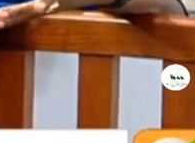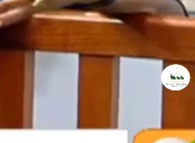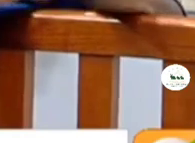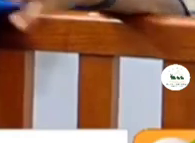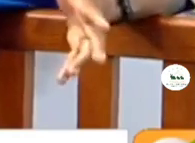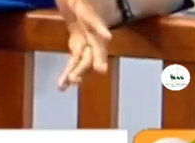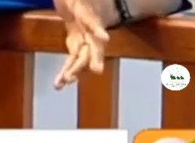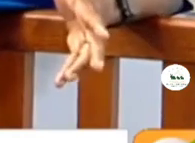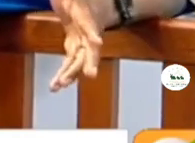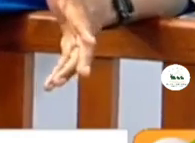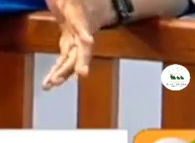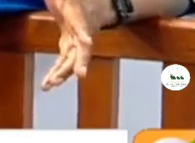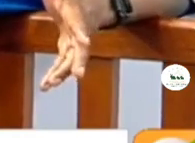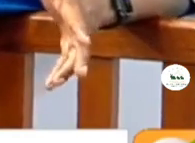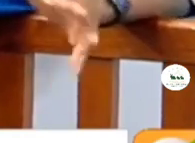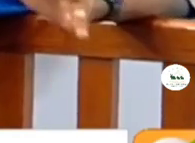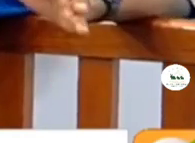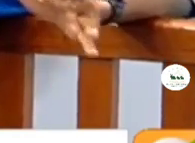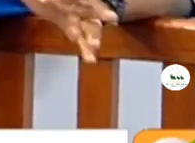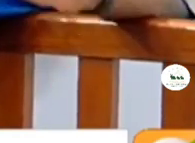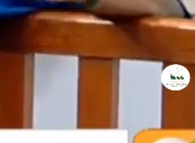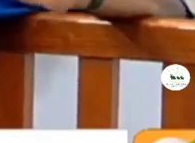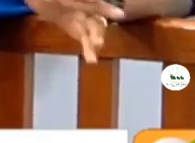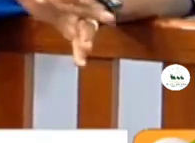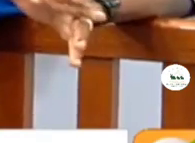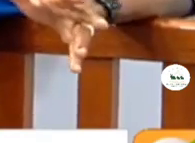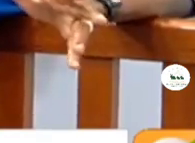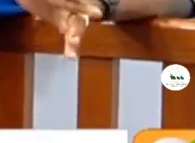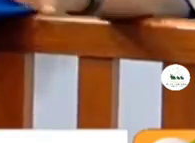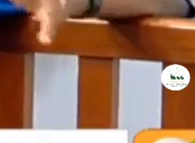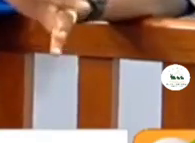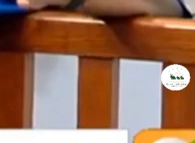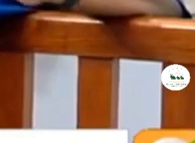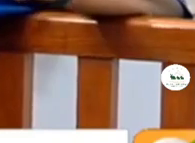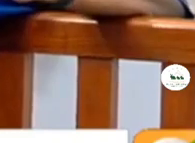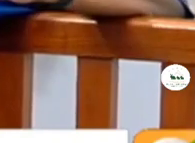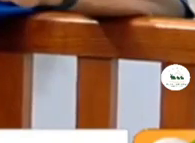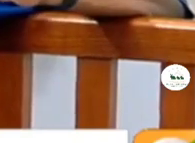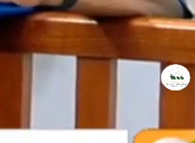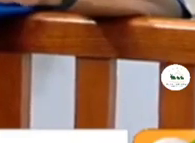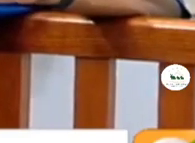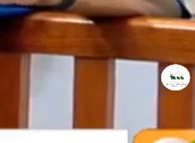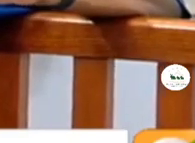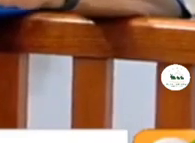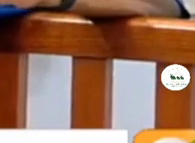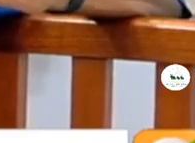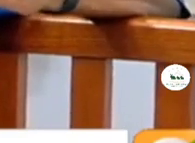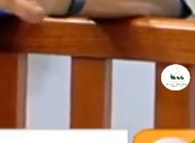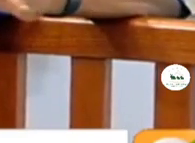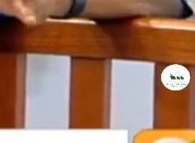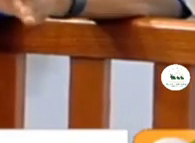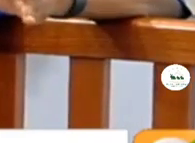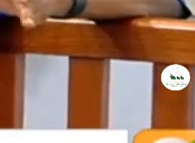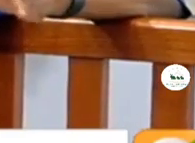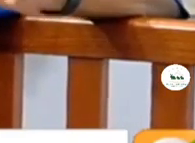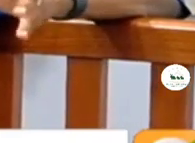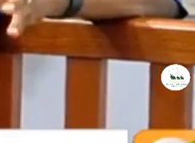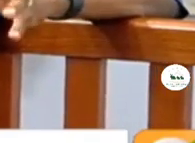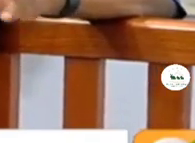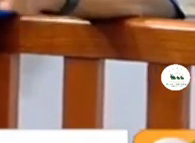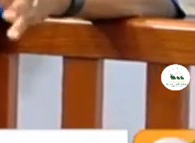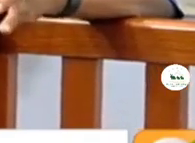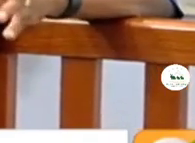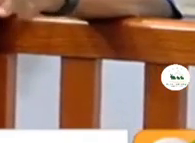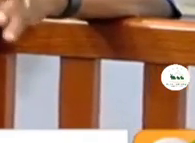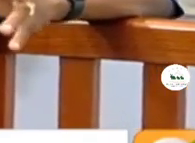years, this is the kind of country that we want to have. And to get to that model country that we